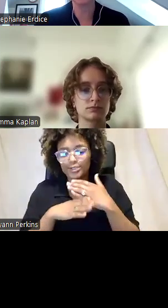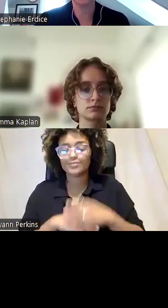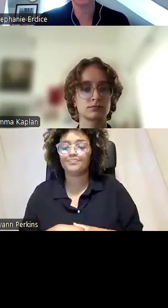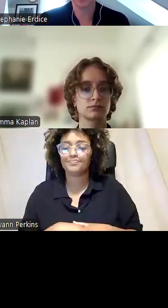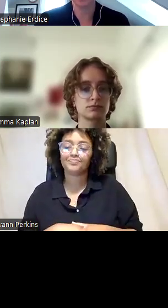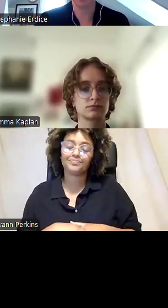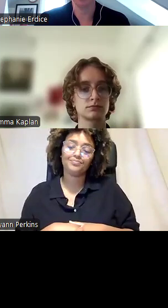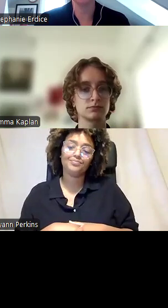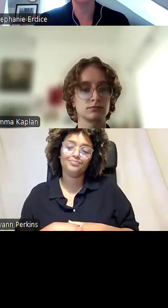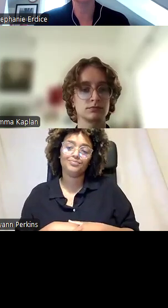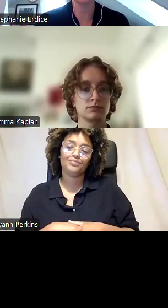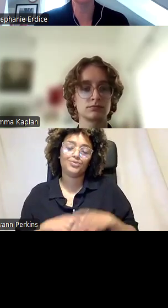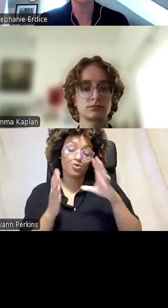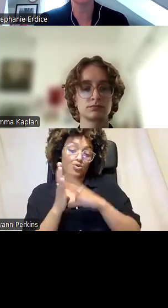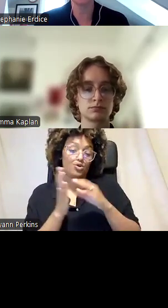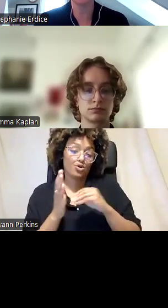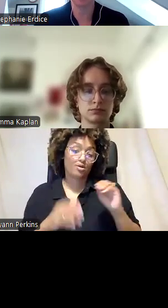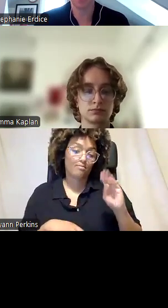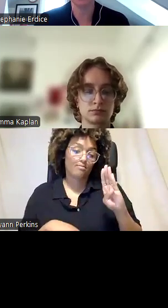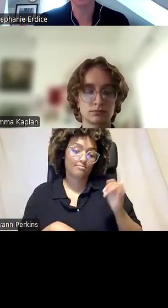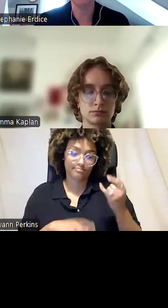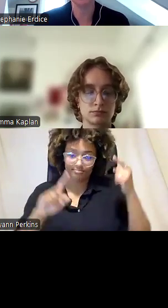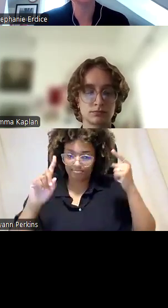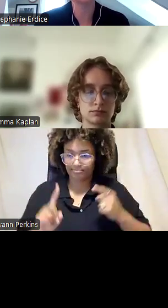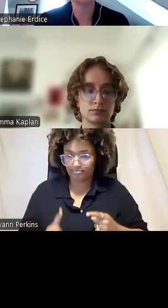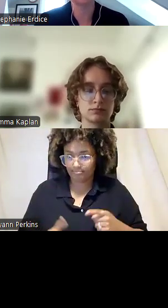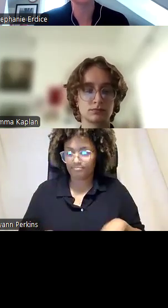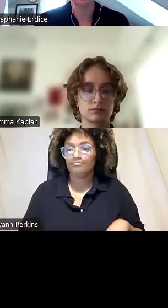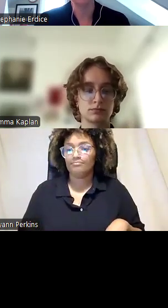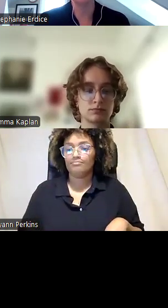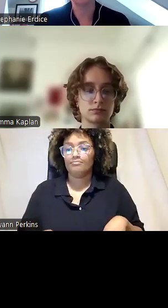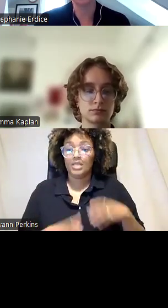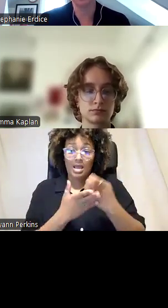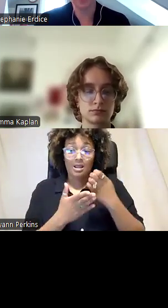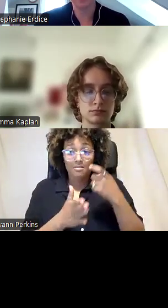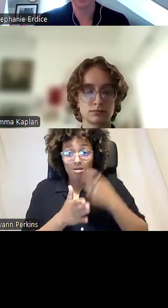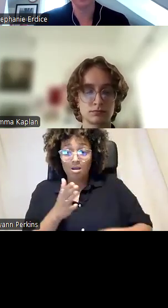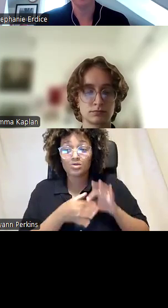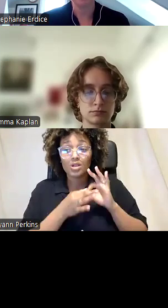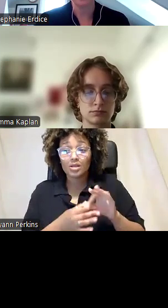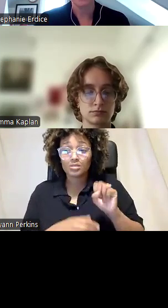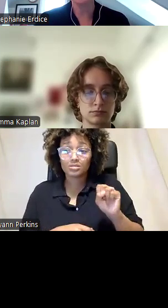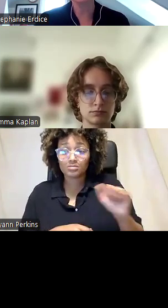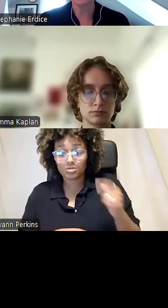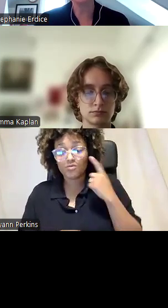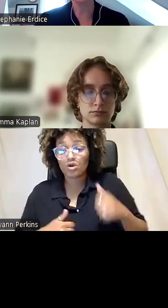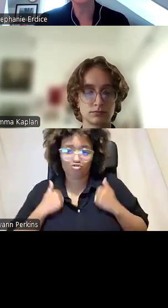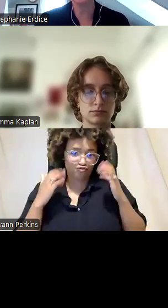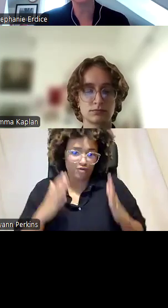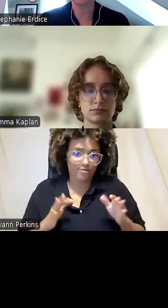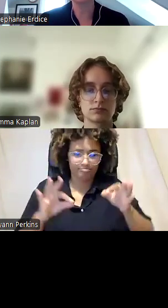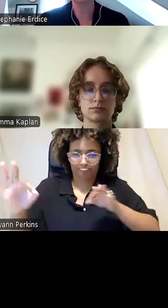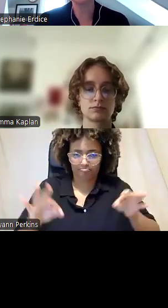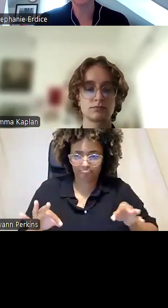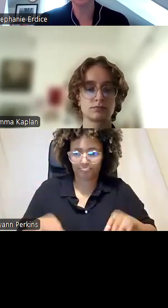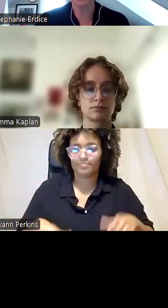learning objectives today are to describe the economic cost of sexual assault for survivors, and then to